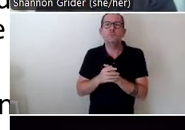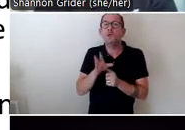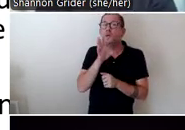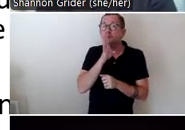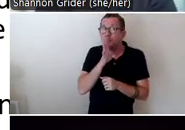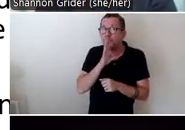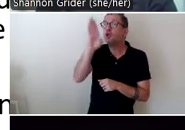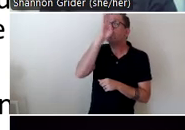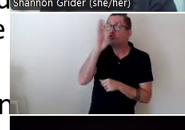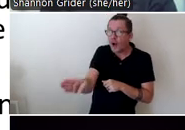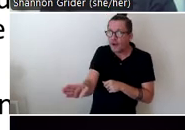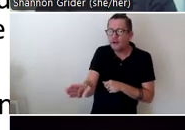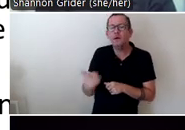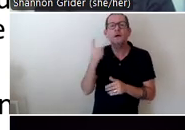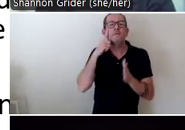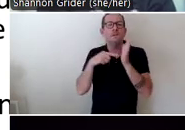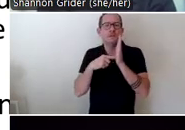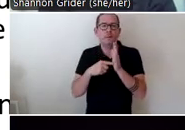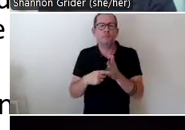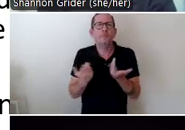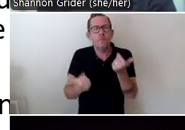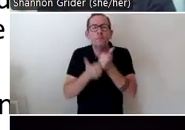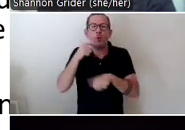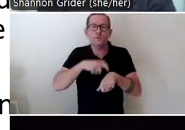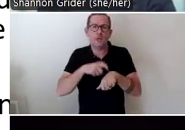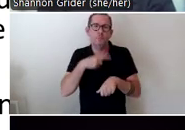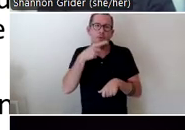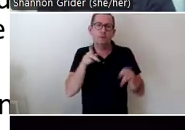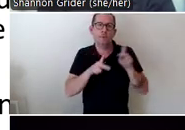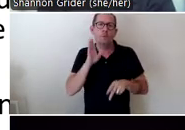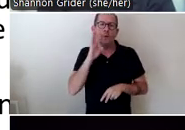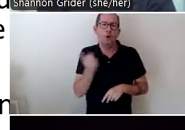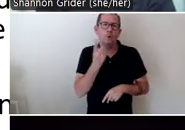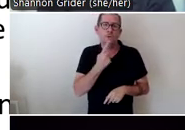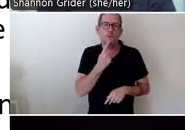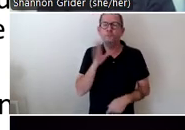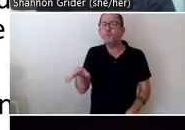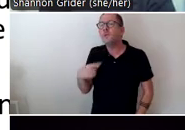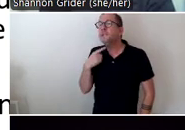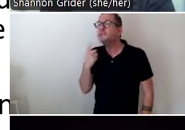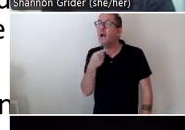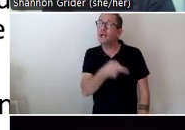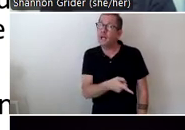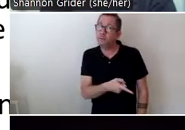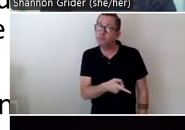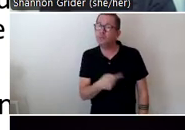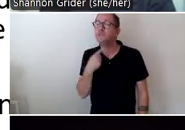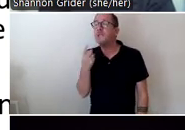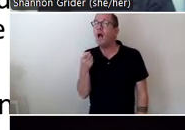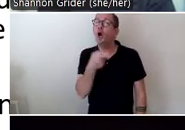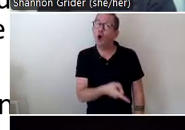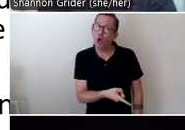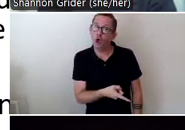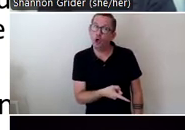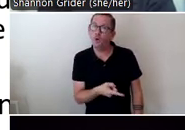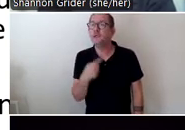a telephone conversation with a deaf person. Speak directly to the person. For example, a lot of hearing people using an interpreter always